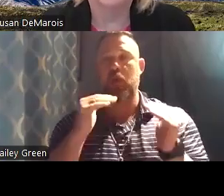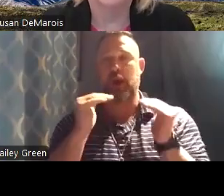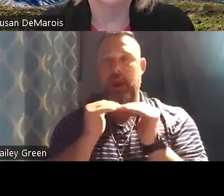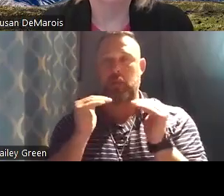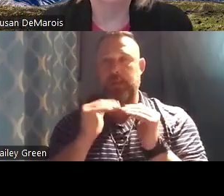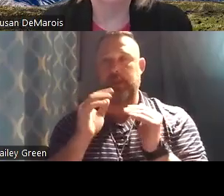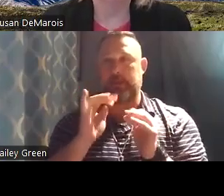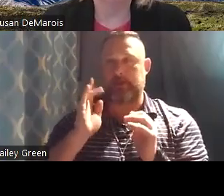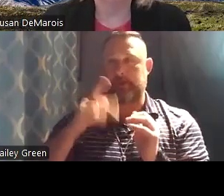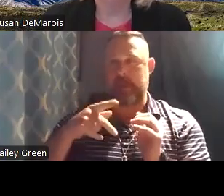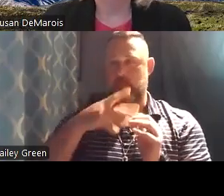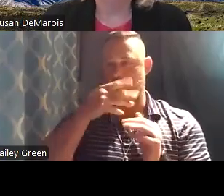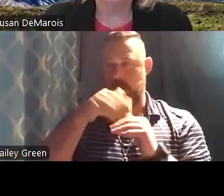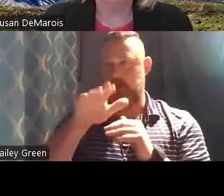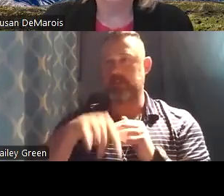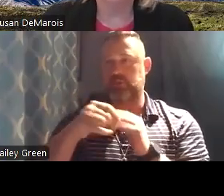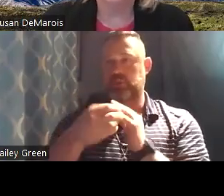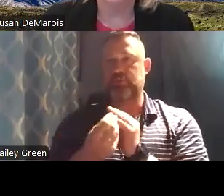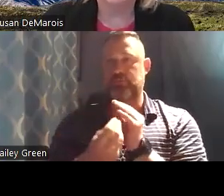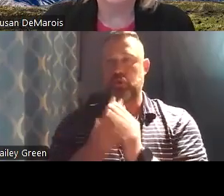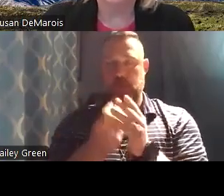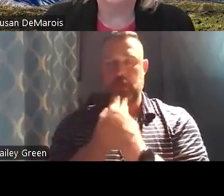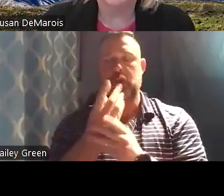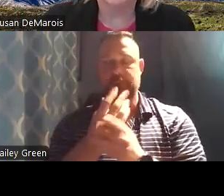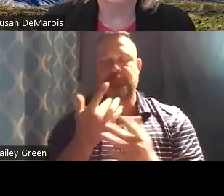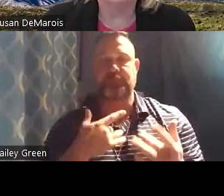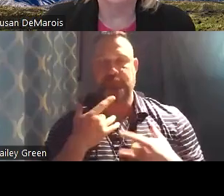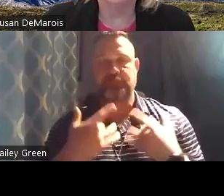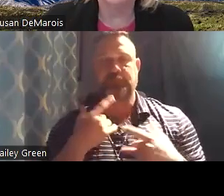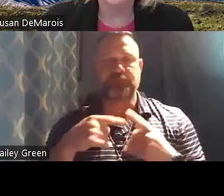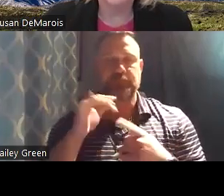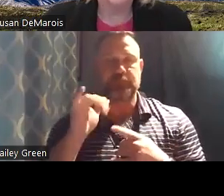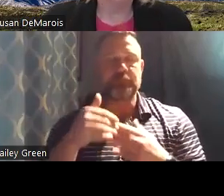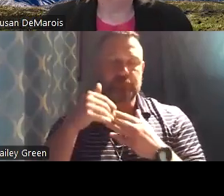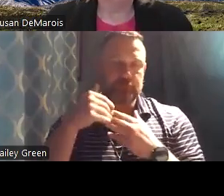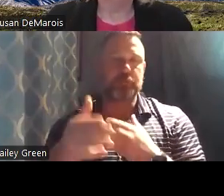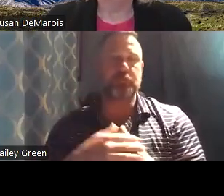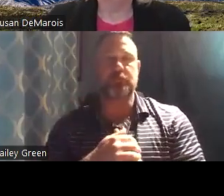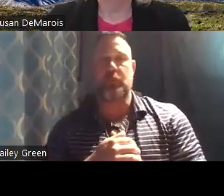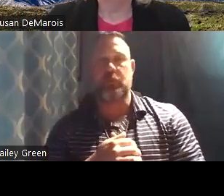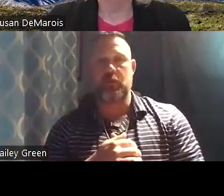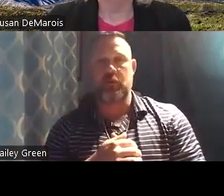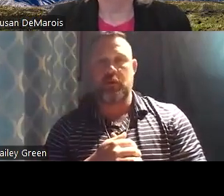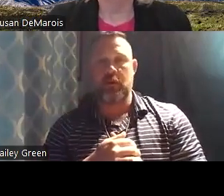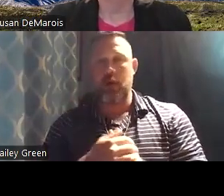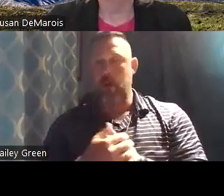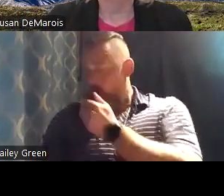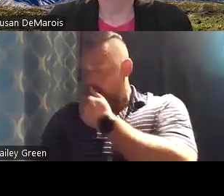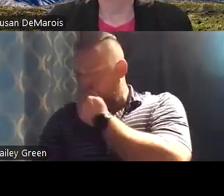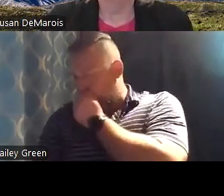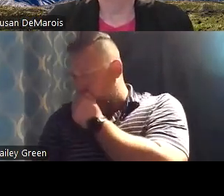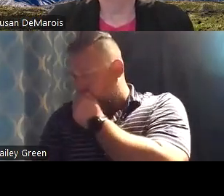be released this spring. So super, super excited about that going forward. And then